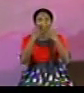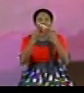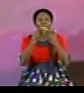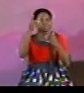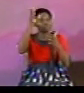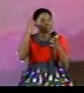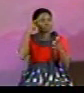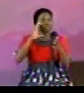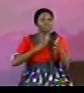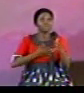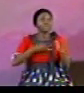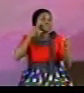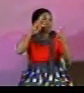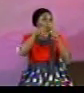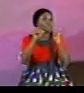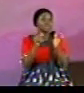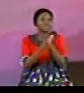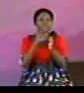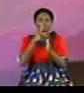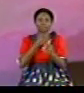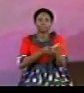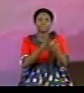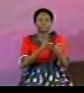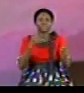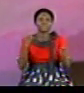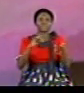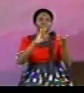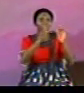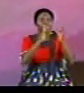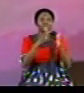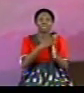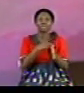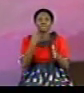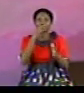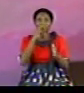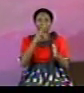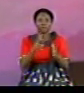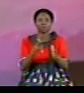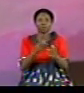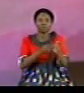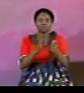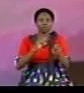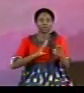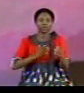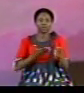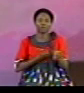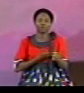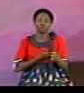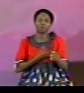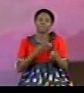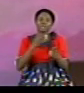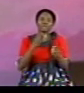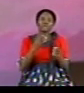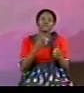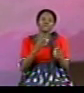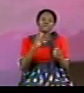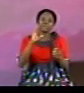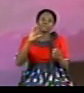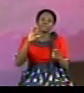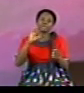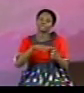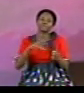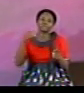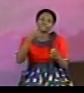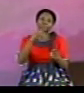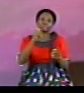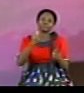are handling our electrical gadgets. Let's praise the name of the Lord for them.